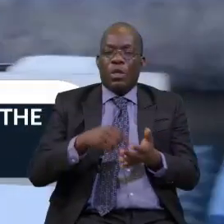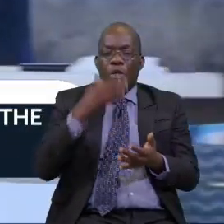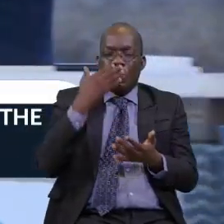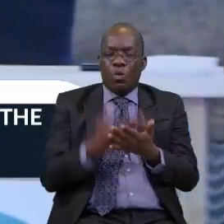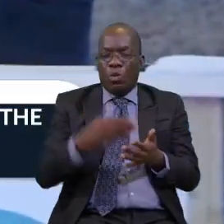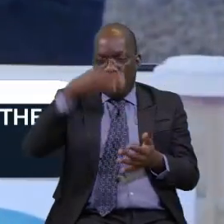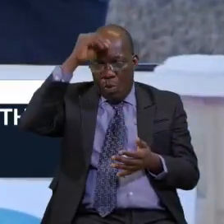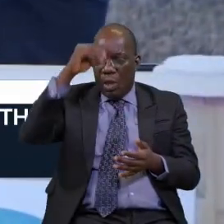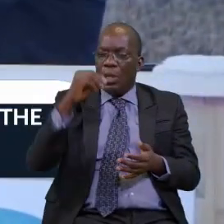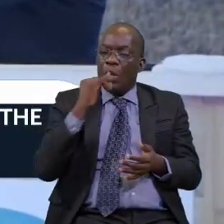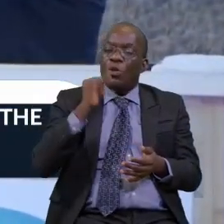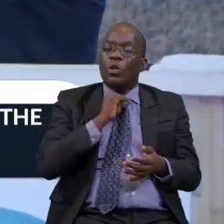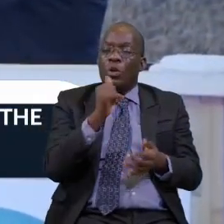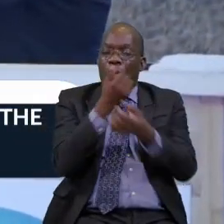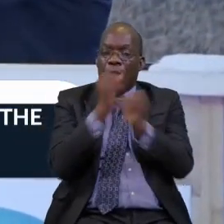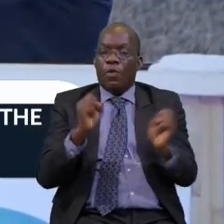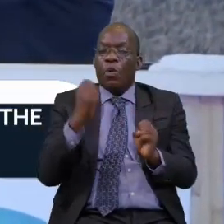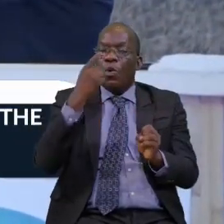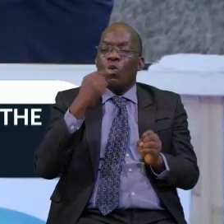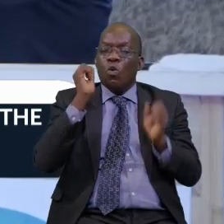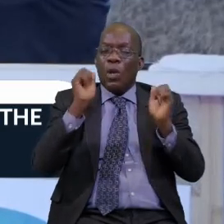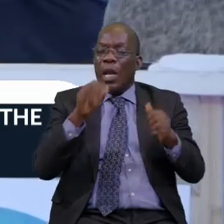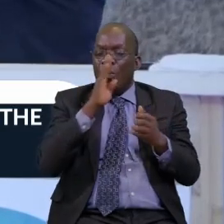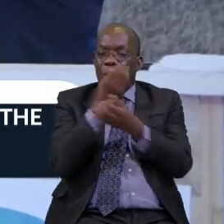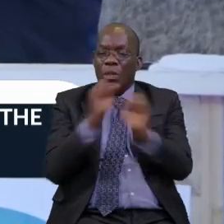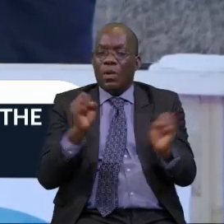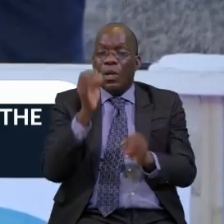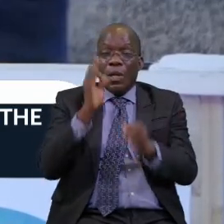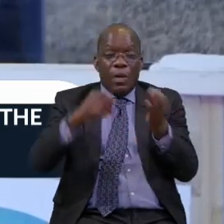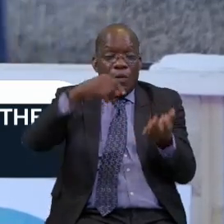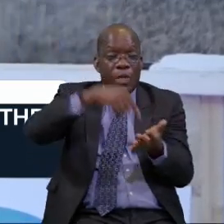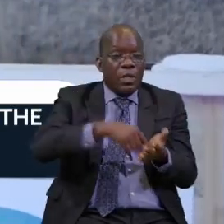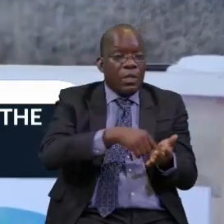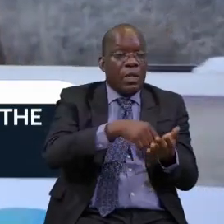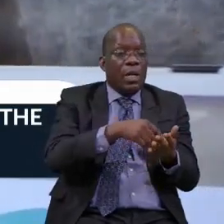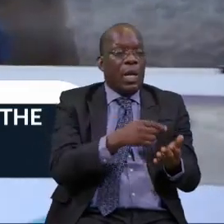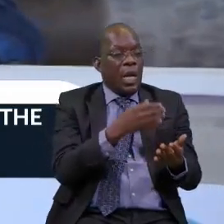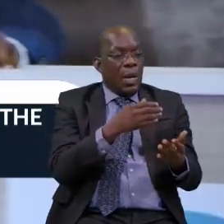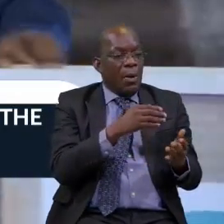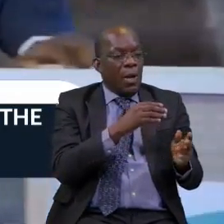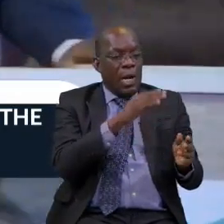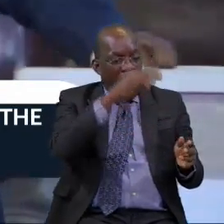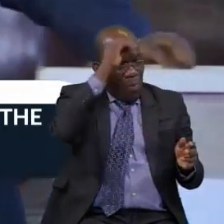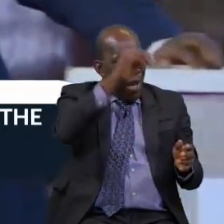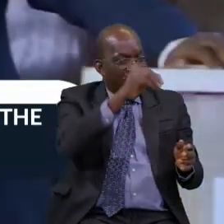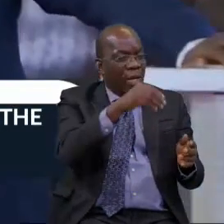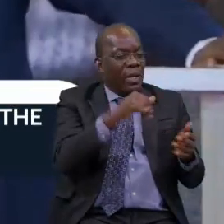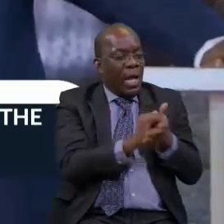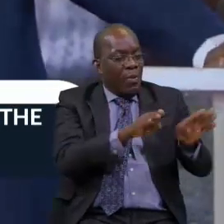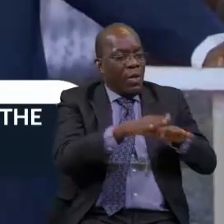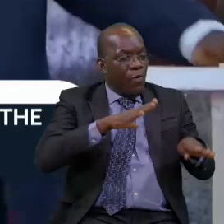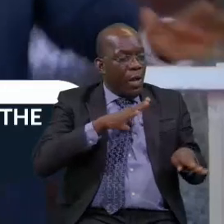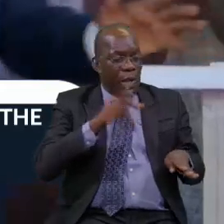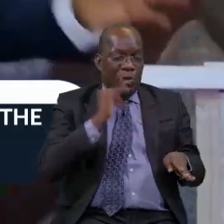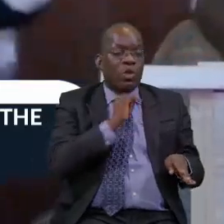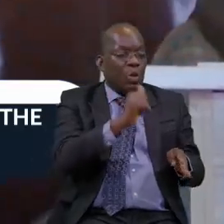I be saved? If this seemingly upright man is not saved, can I be